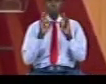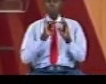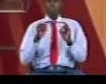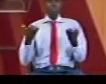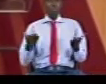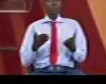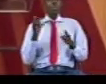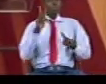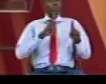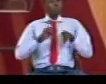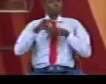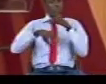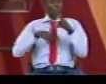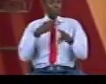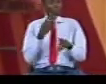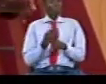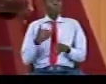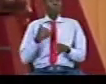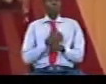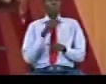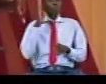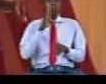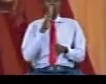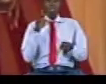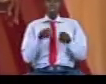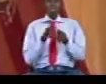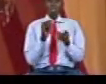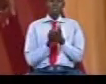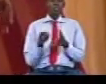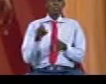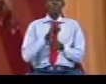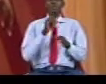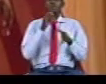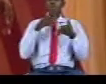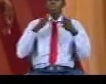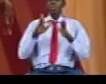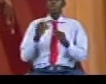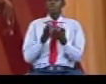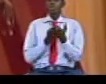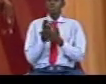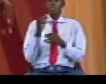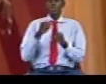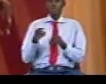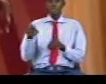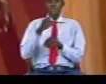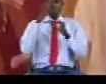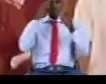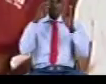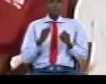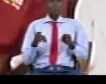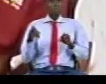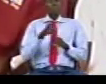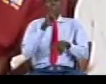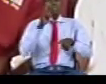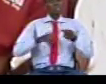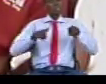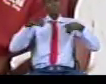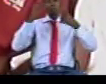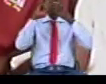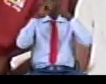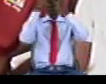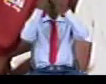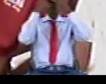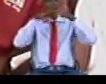going to be like them. They disallow the truth in their decisions. they will not get to heaven.